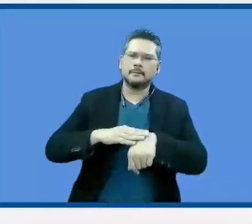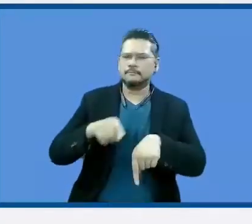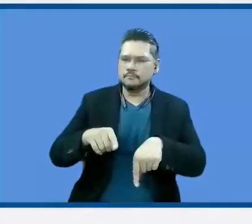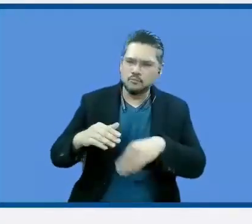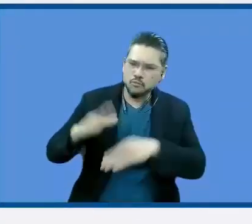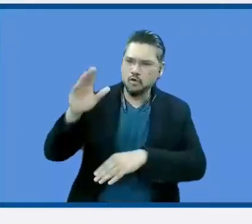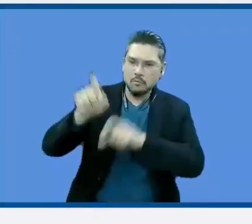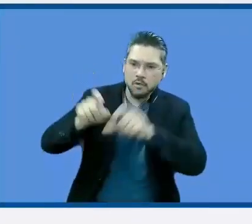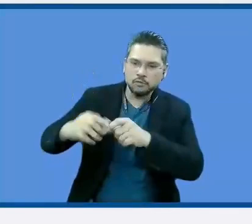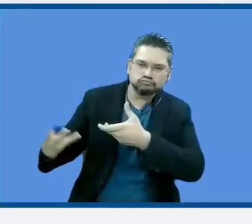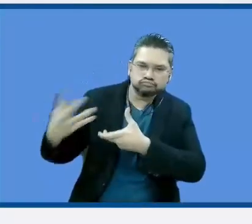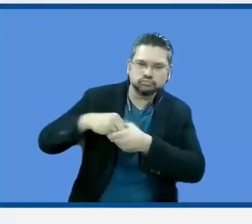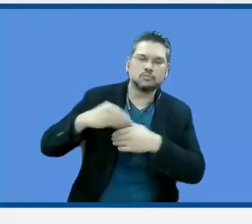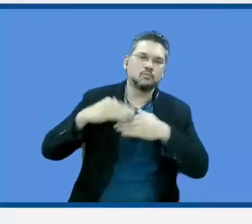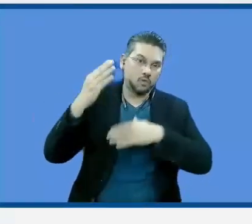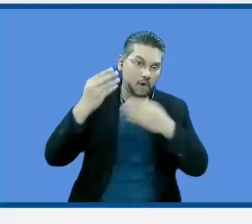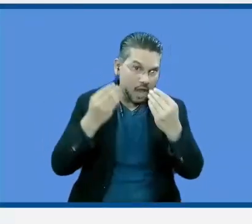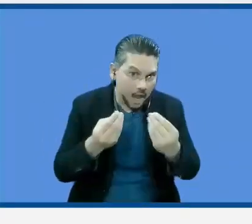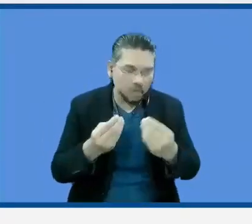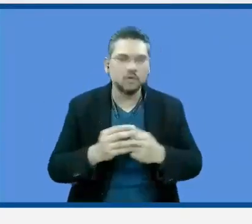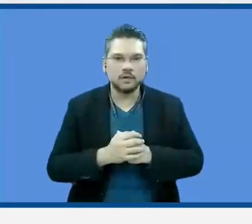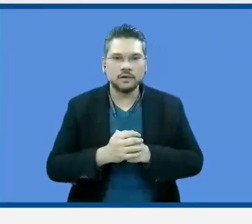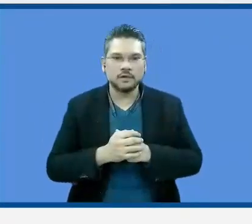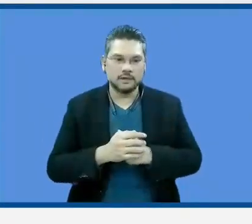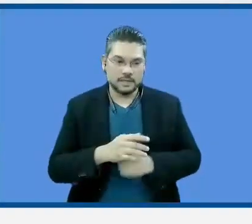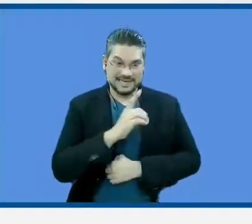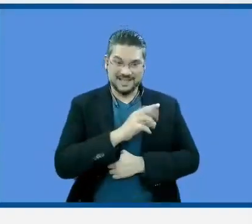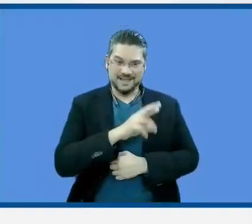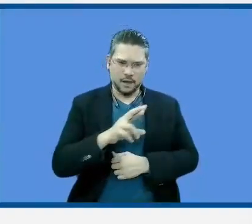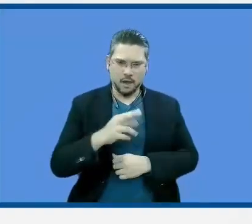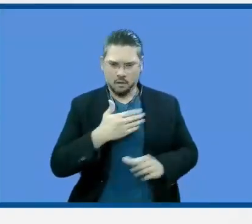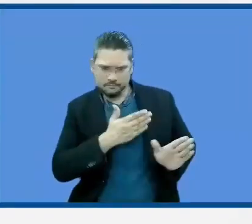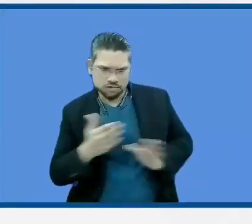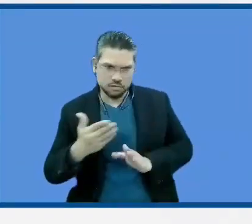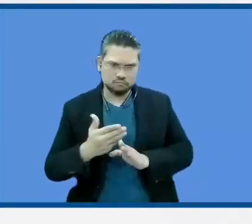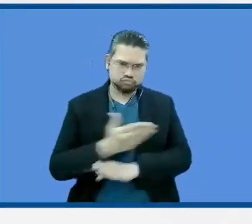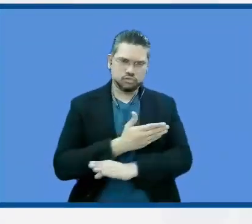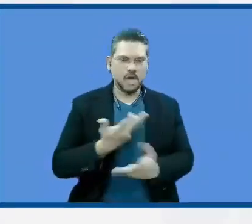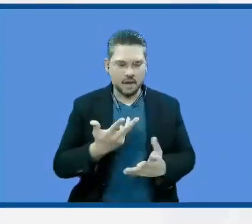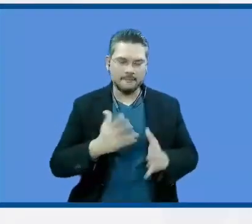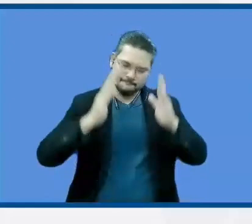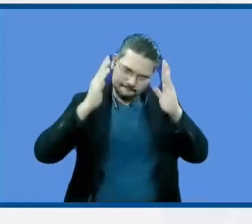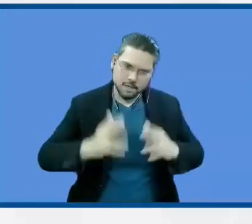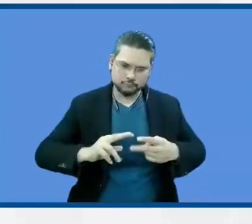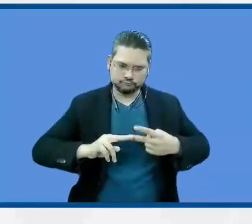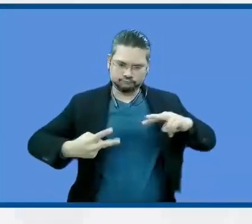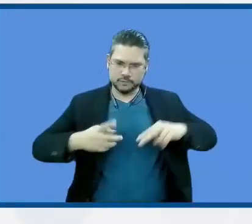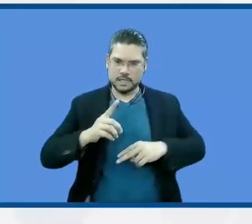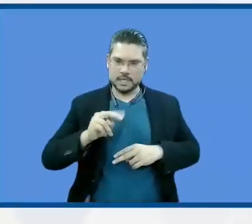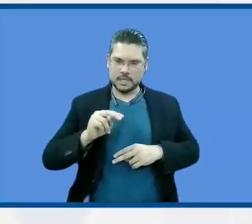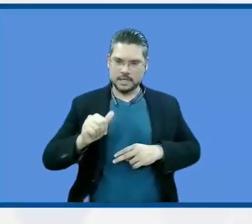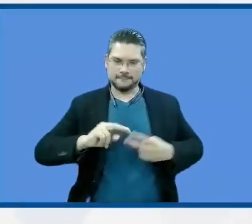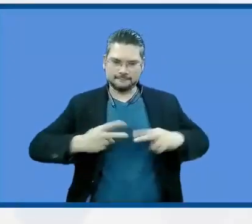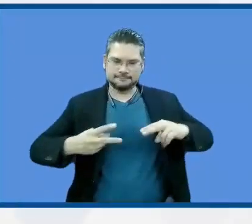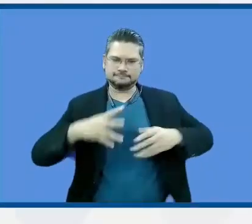ECHO's engagement on disaster preparedness in the region is part of our DNA in our work in our humanitarian